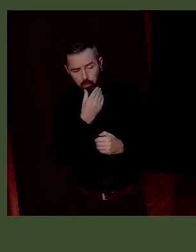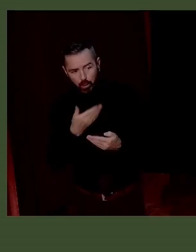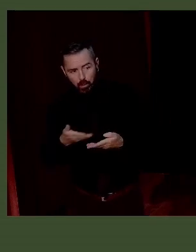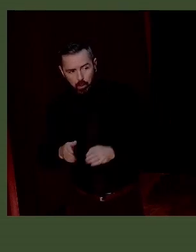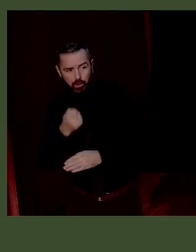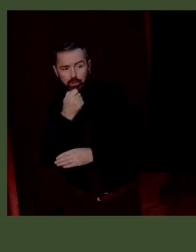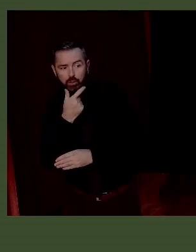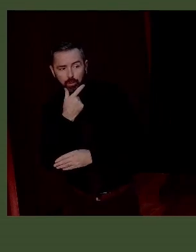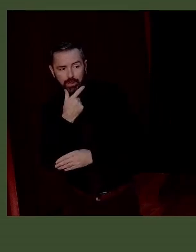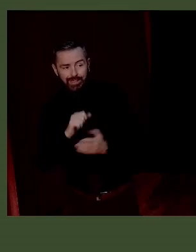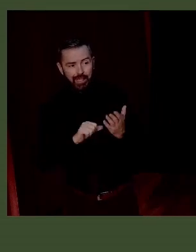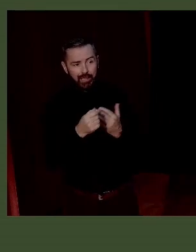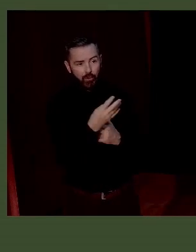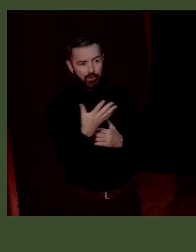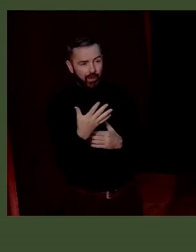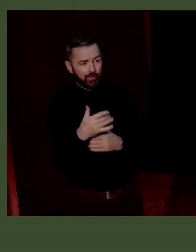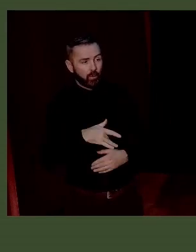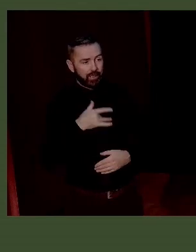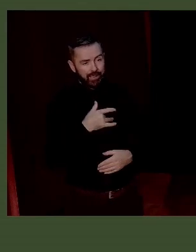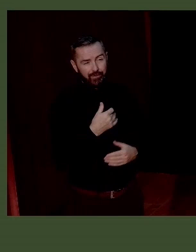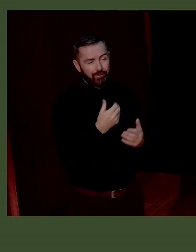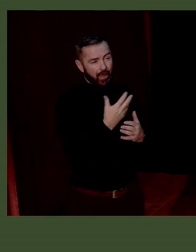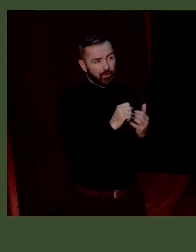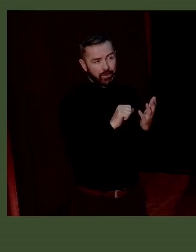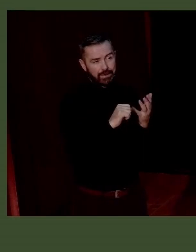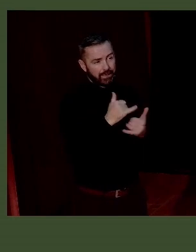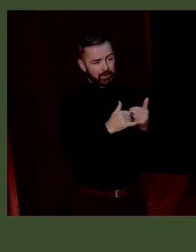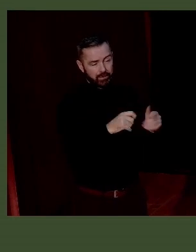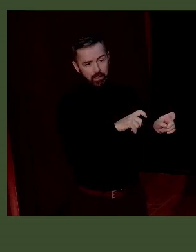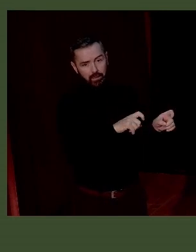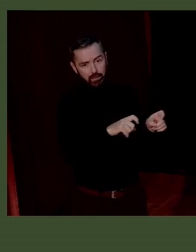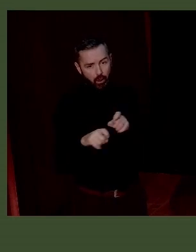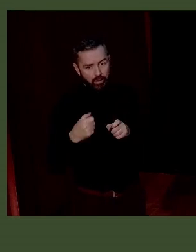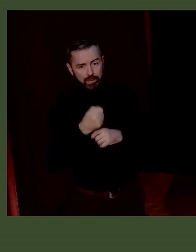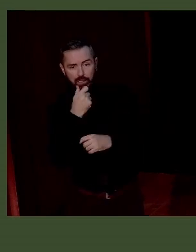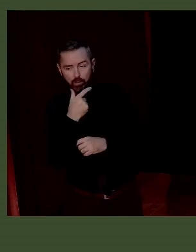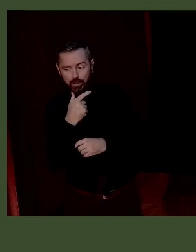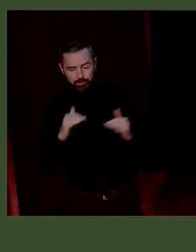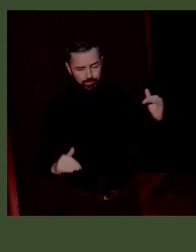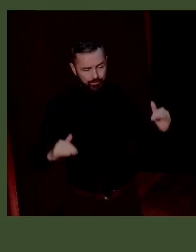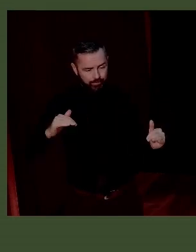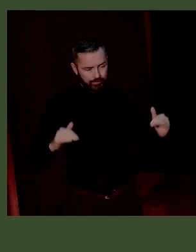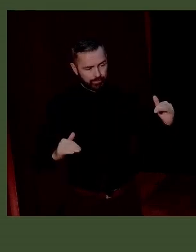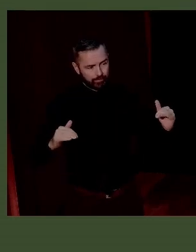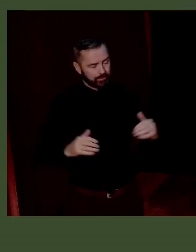Dublin. Age of 45, he has 5 or 6 years longer life expectancy than his Dublin counterpart as well.